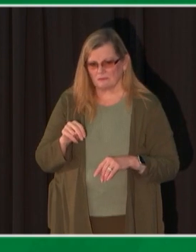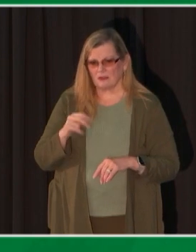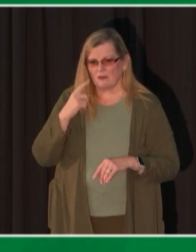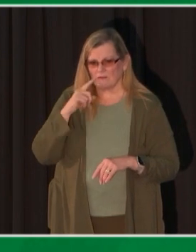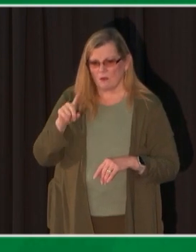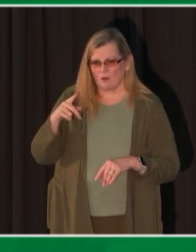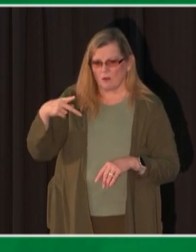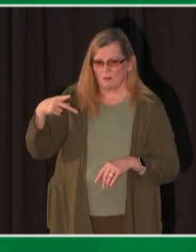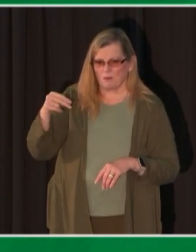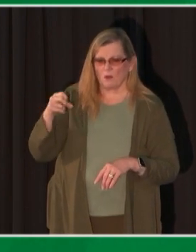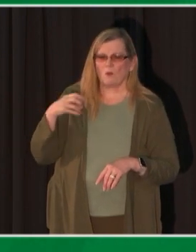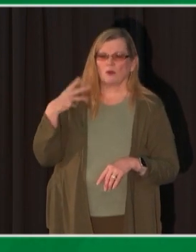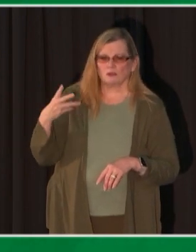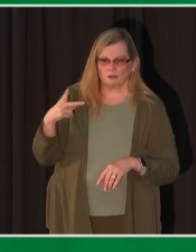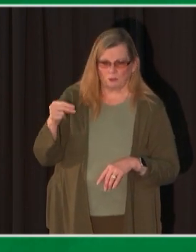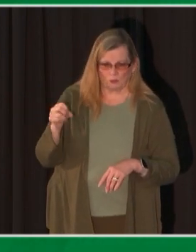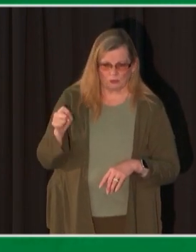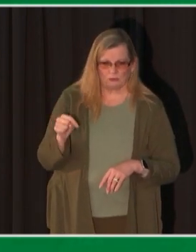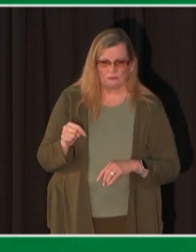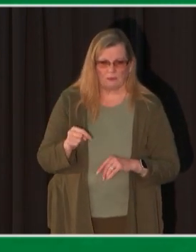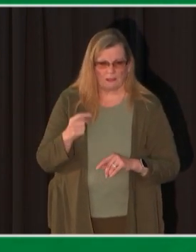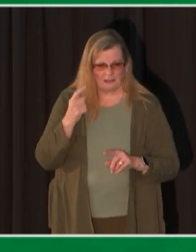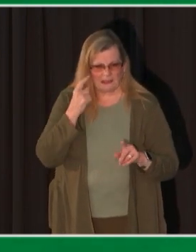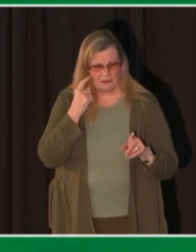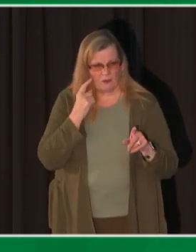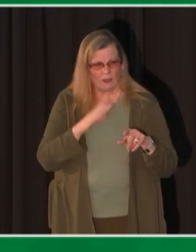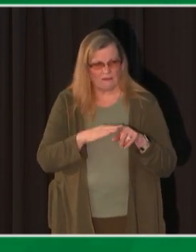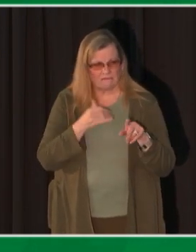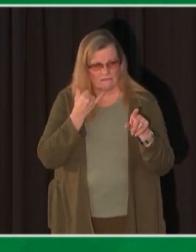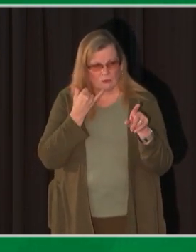Perry? Hi, thank you so much for, yes, can you hear me?